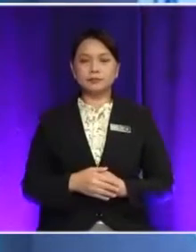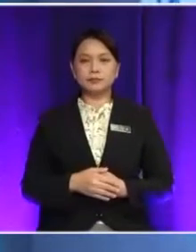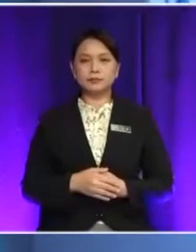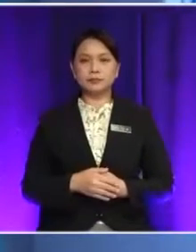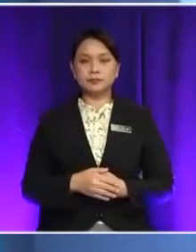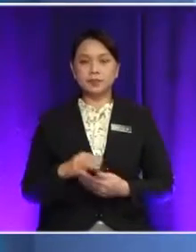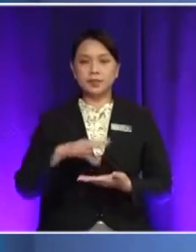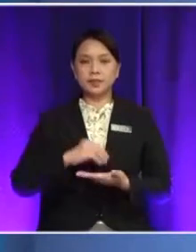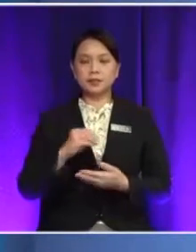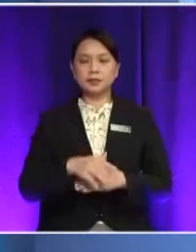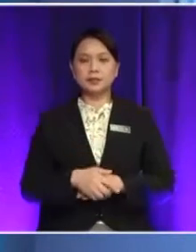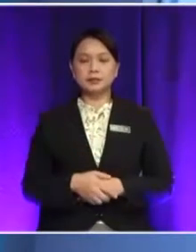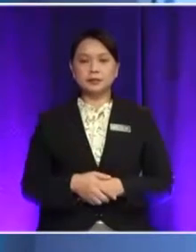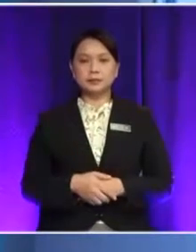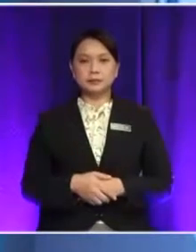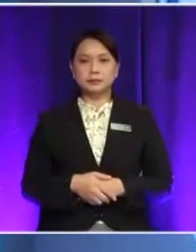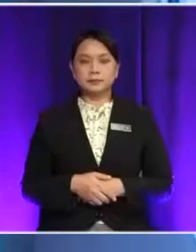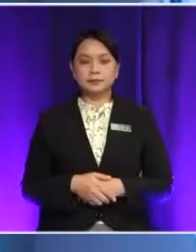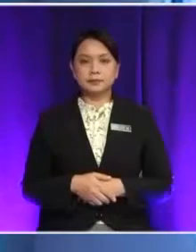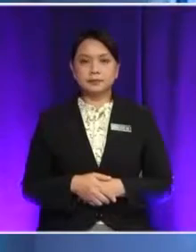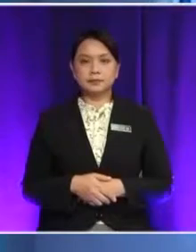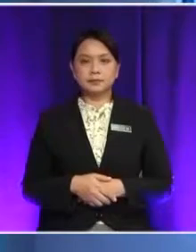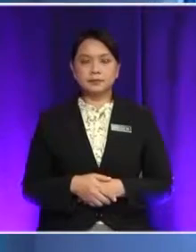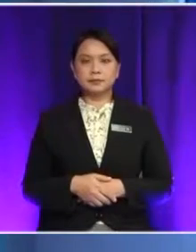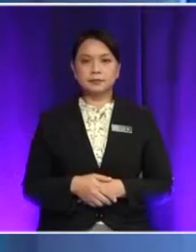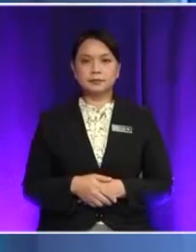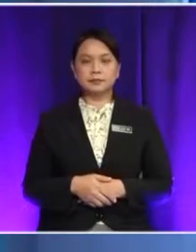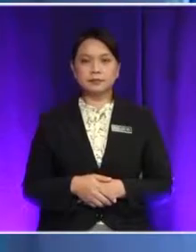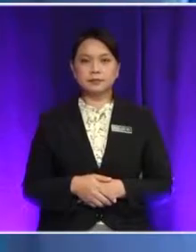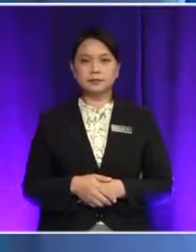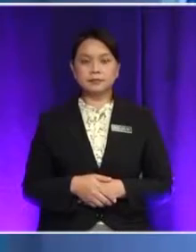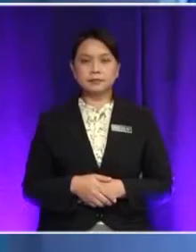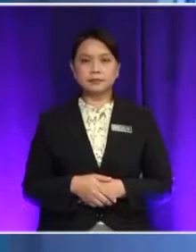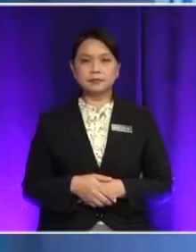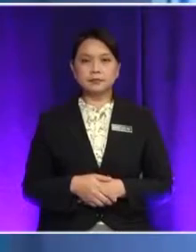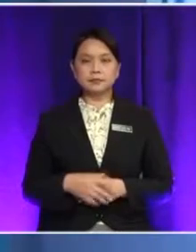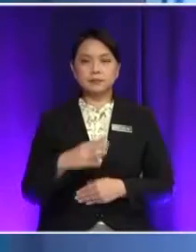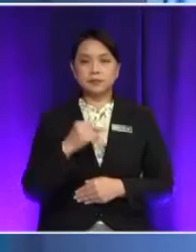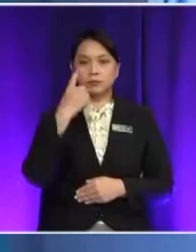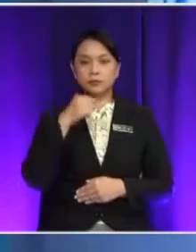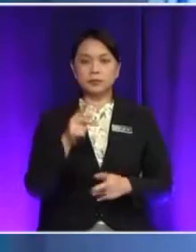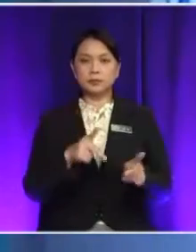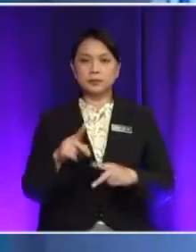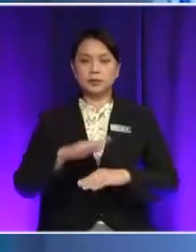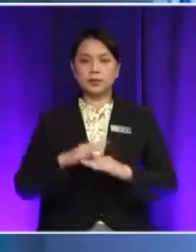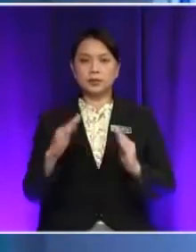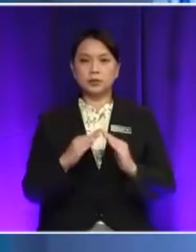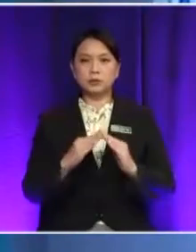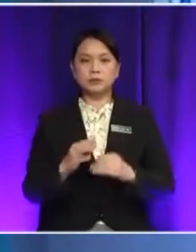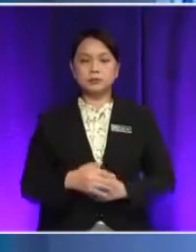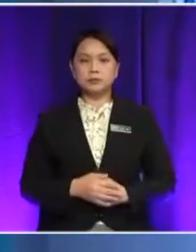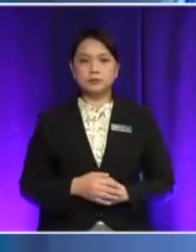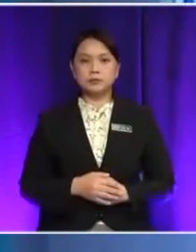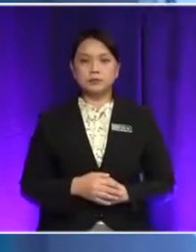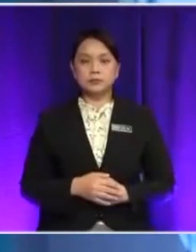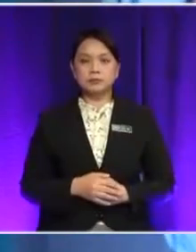TV KPM. And we're here with Madam Faraliza. And I must say, for pupils at home, you have to bring your best energy